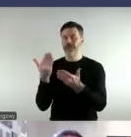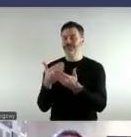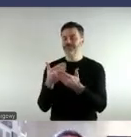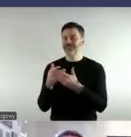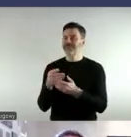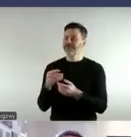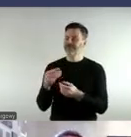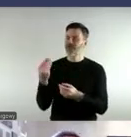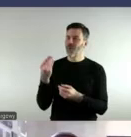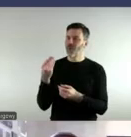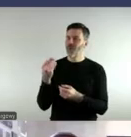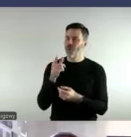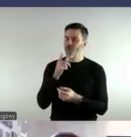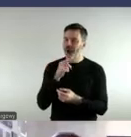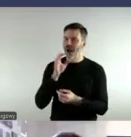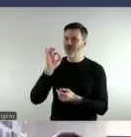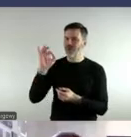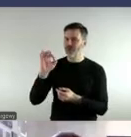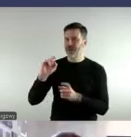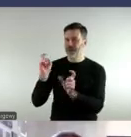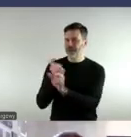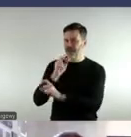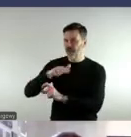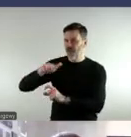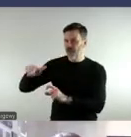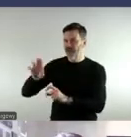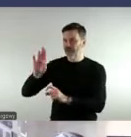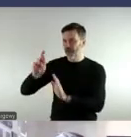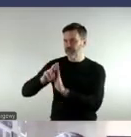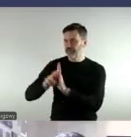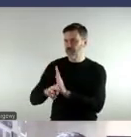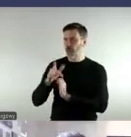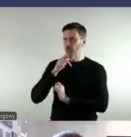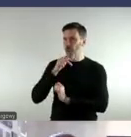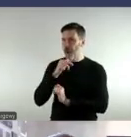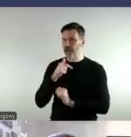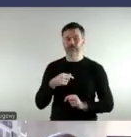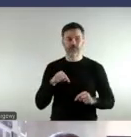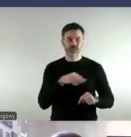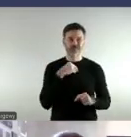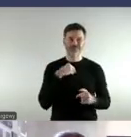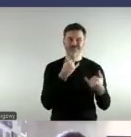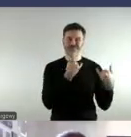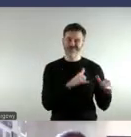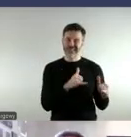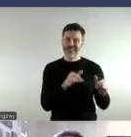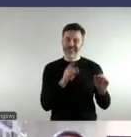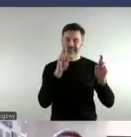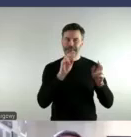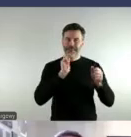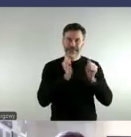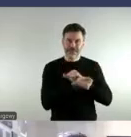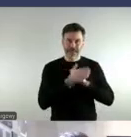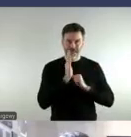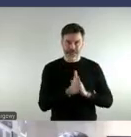So I'm a great fan of Norwegian solutions in this respect. In Poland, unfortunately, it's still more vertical. I hope the new Act of Parliament will provide us with new